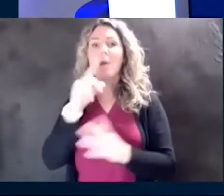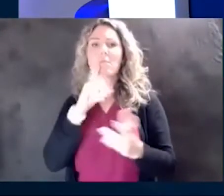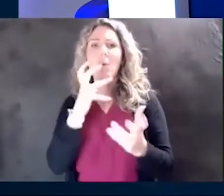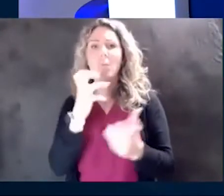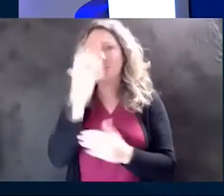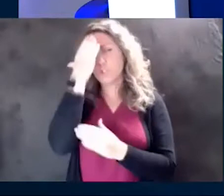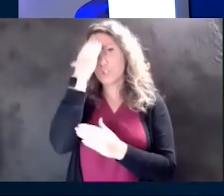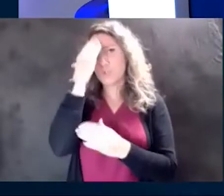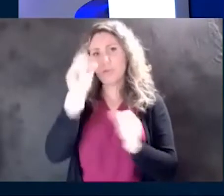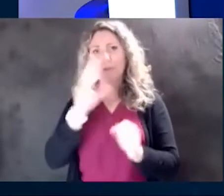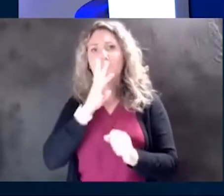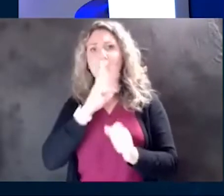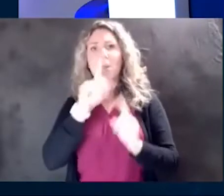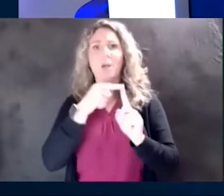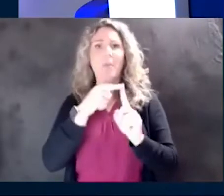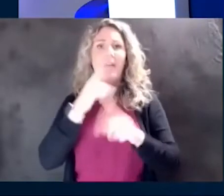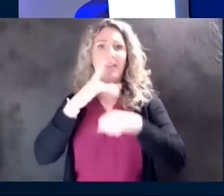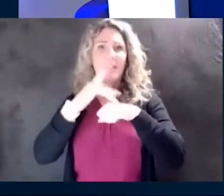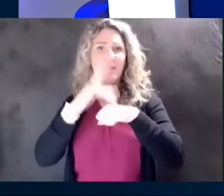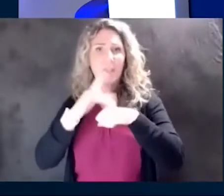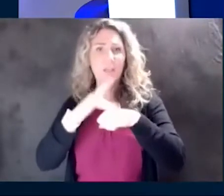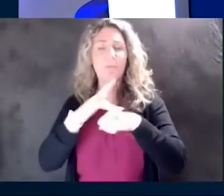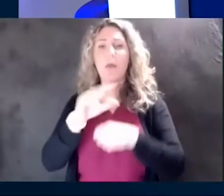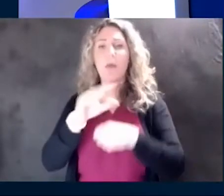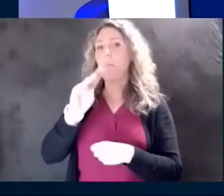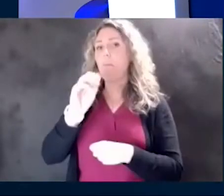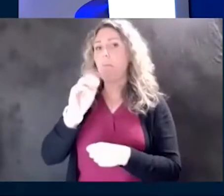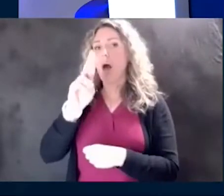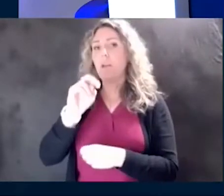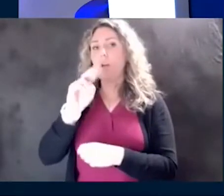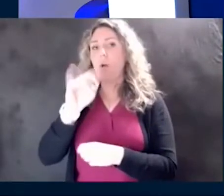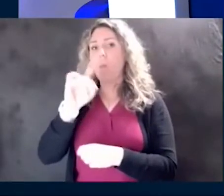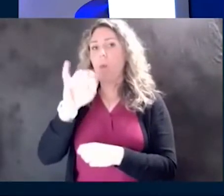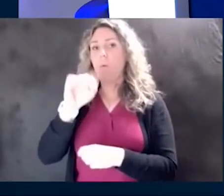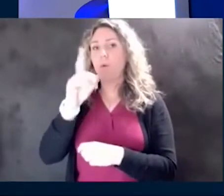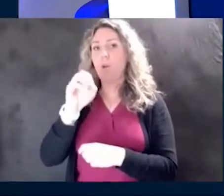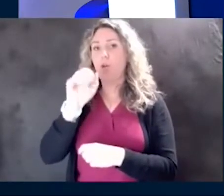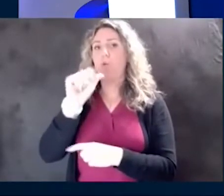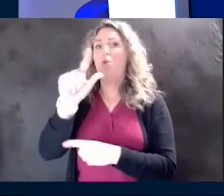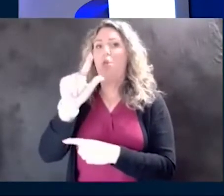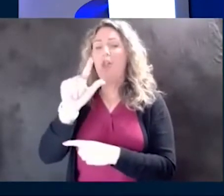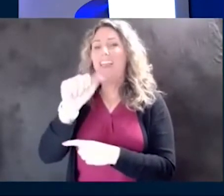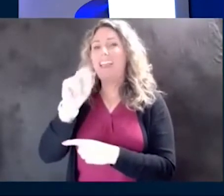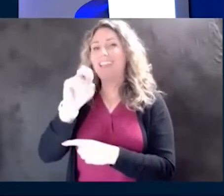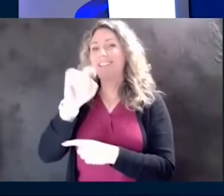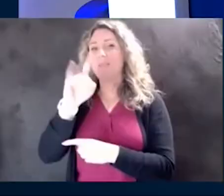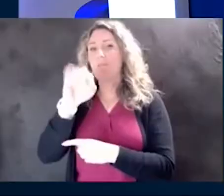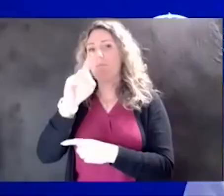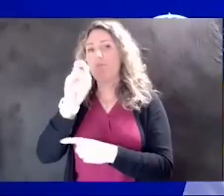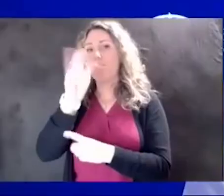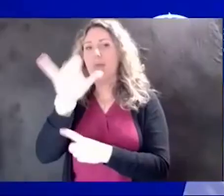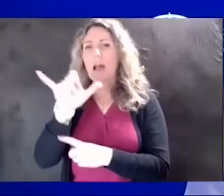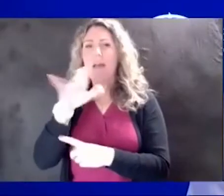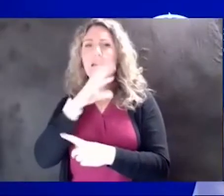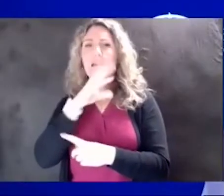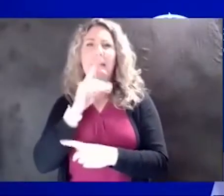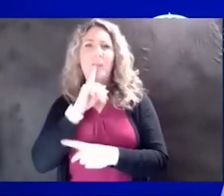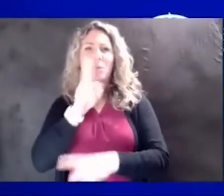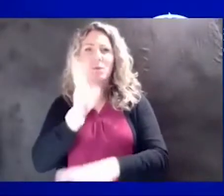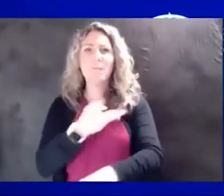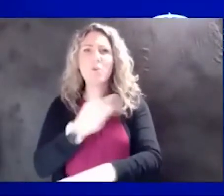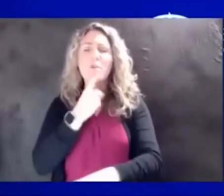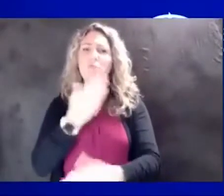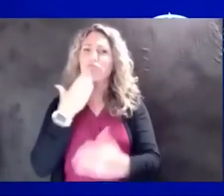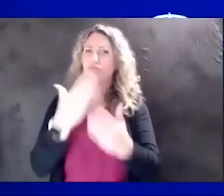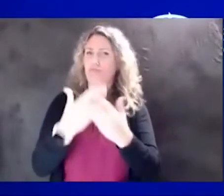the availability of monoclonal antibody infusions and who would be a good candidate for that? So right now, the